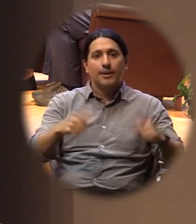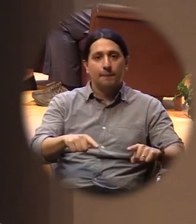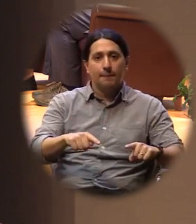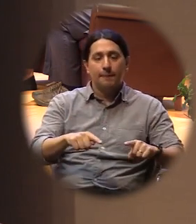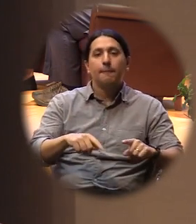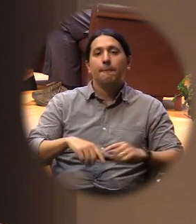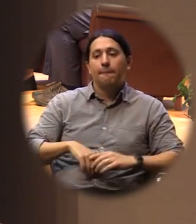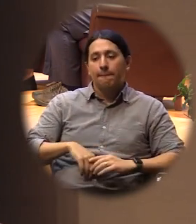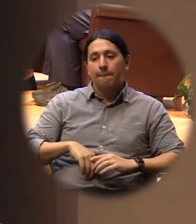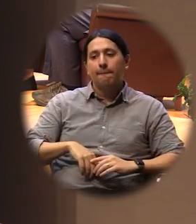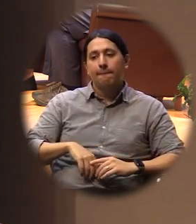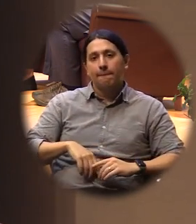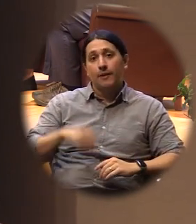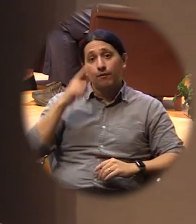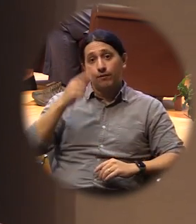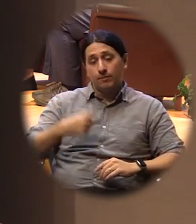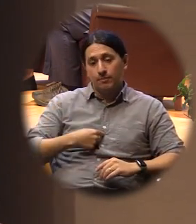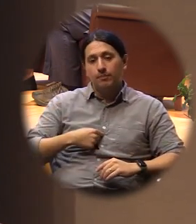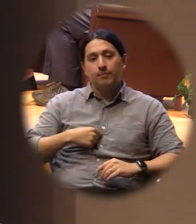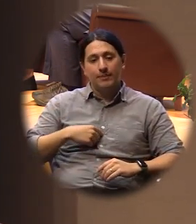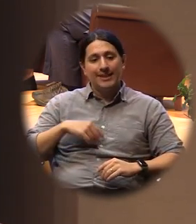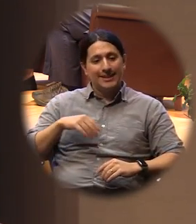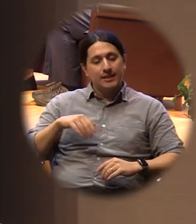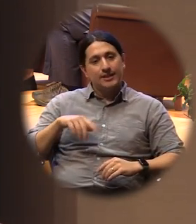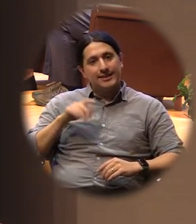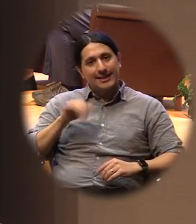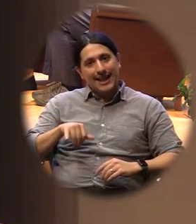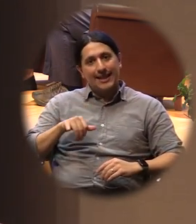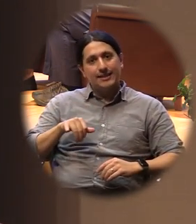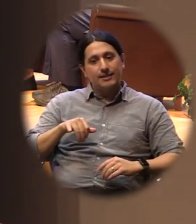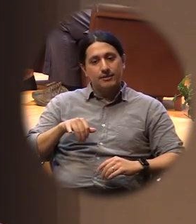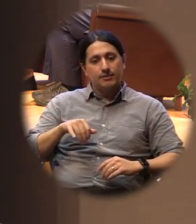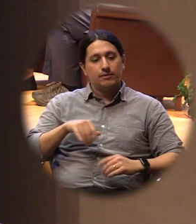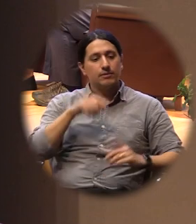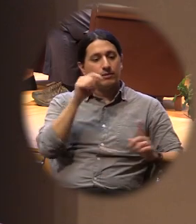constantly changing in response to what